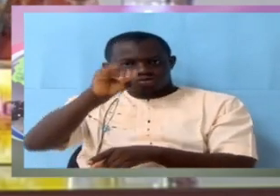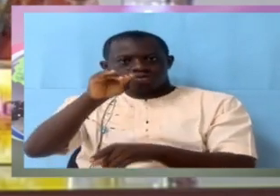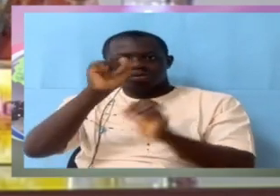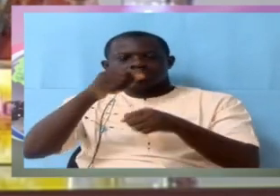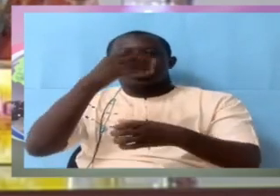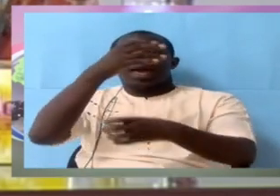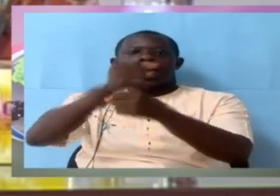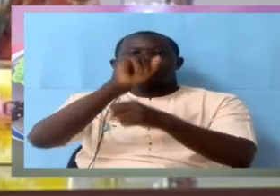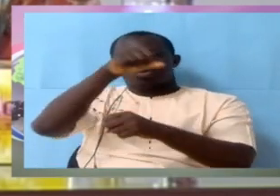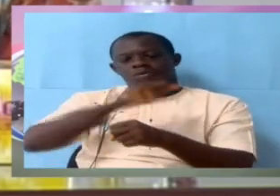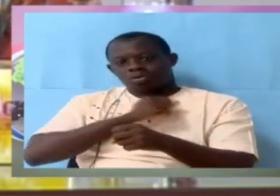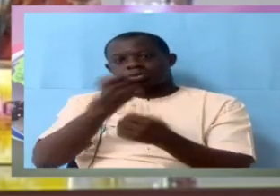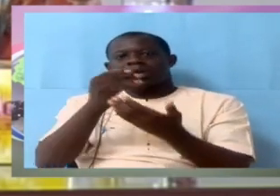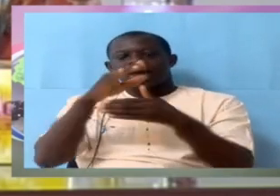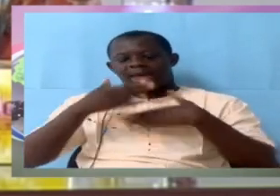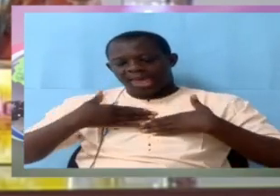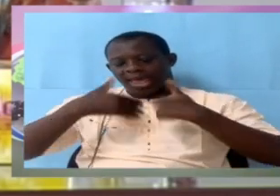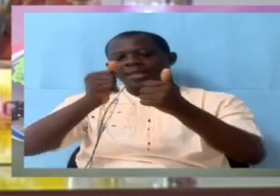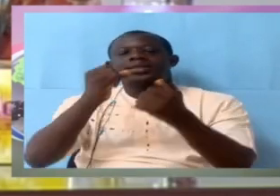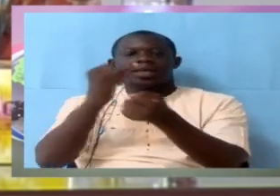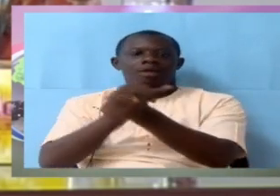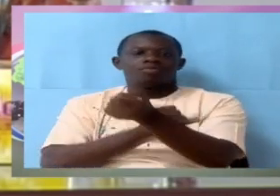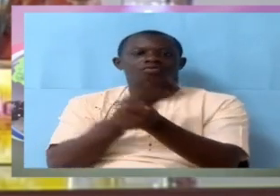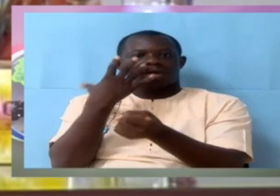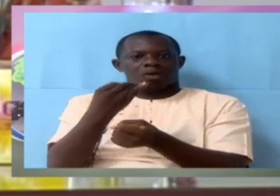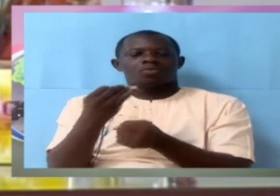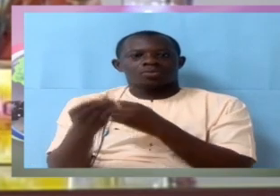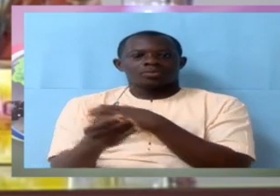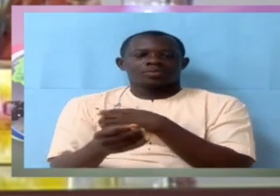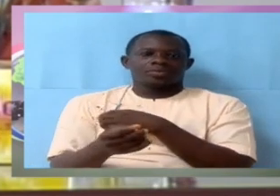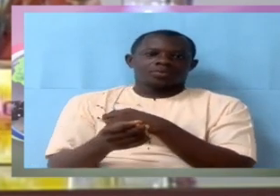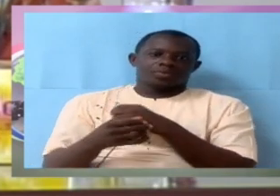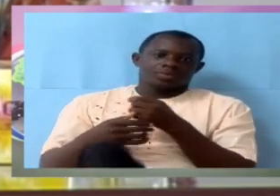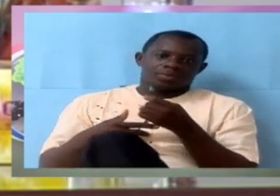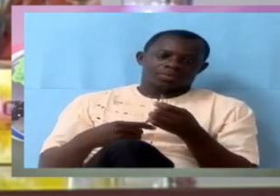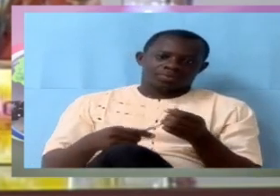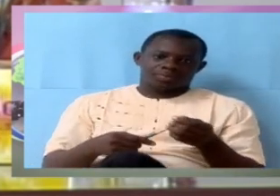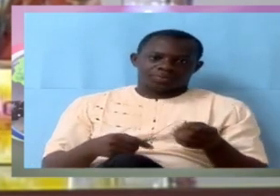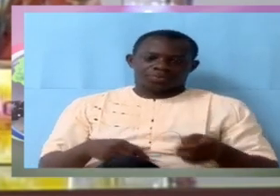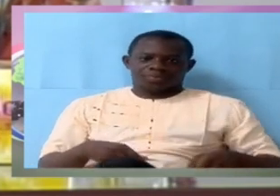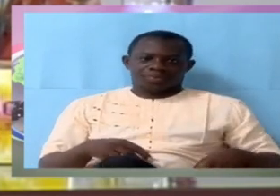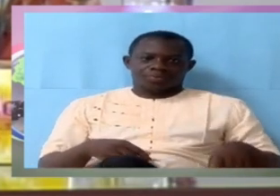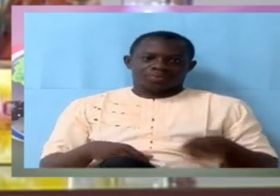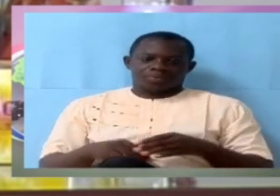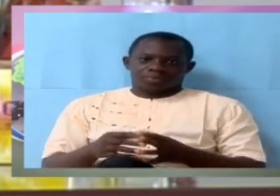mun simfada nyali lelta pour que fan dema pour ila jada kenda nyi isaje asi fisayano domanding.